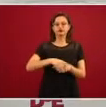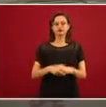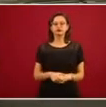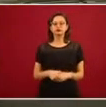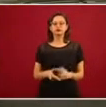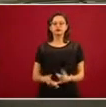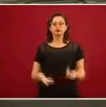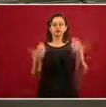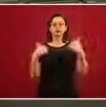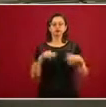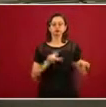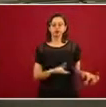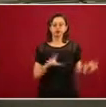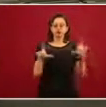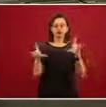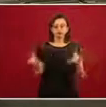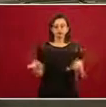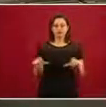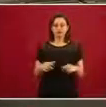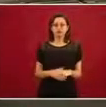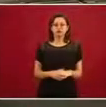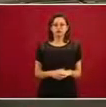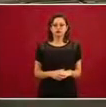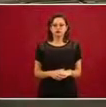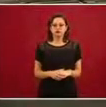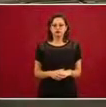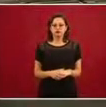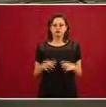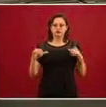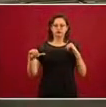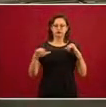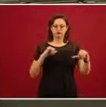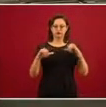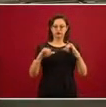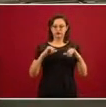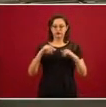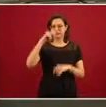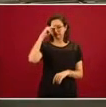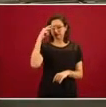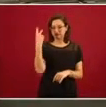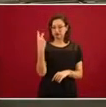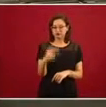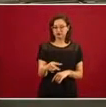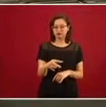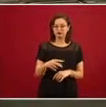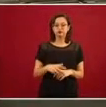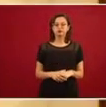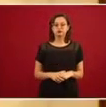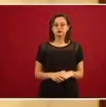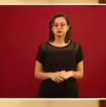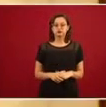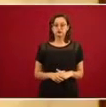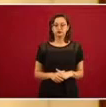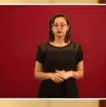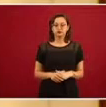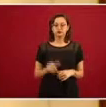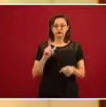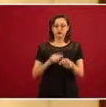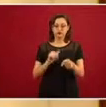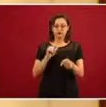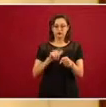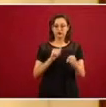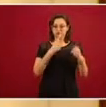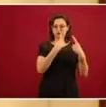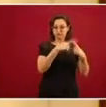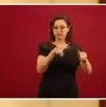eventually replace Europe and the European region in the representation in this chart. Now let's look at the